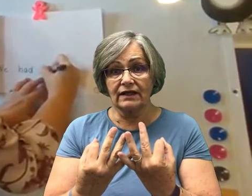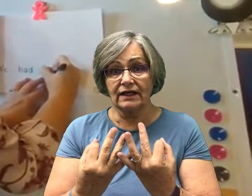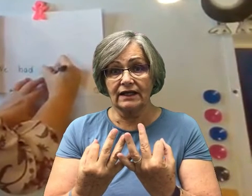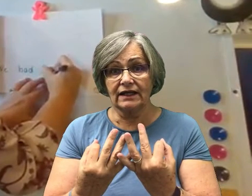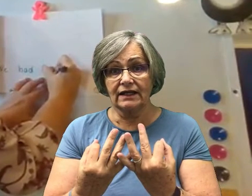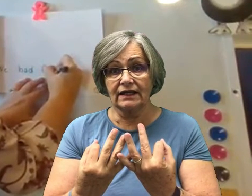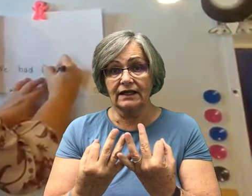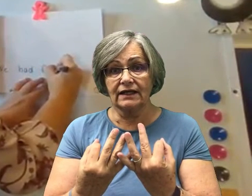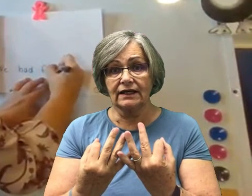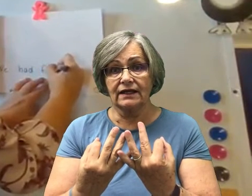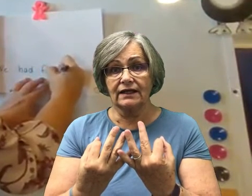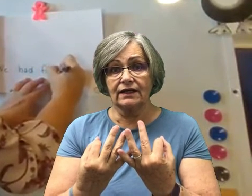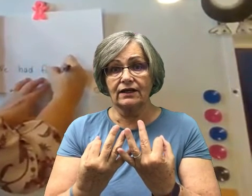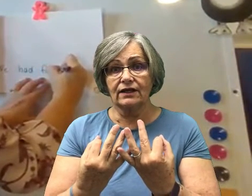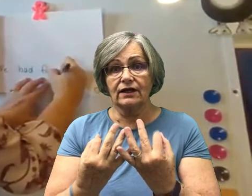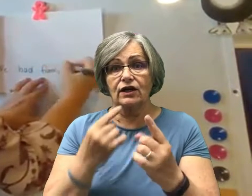family